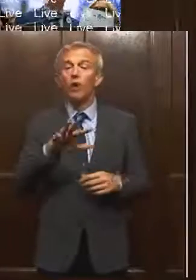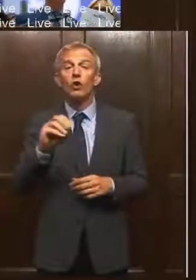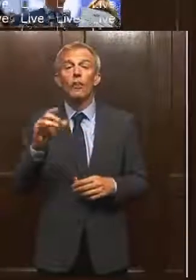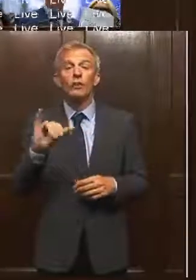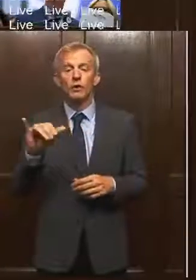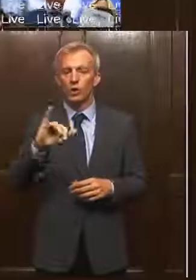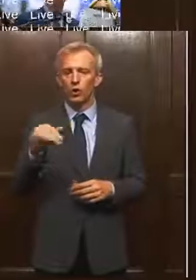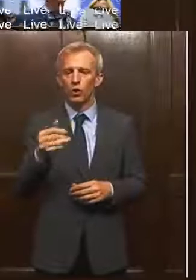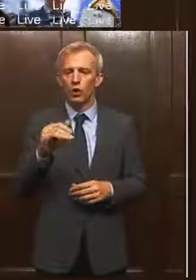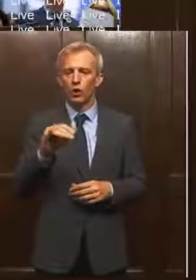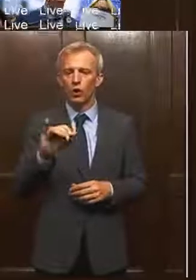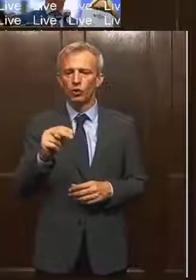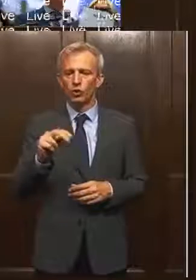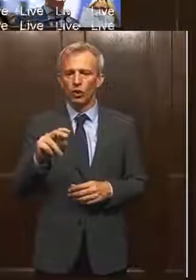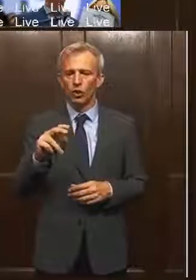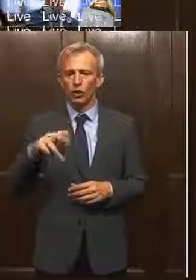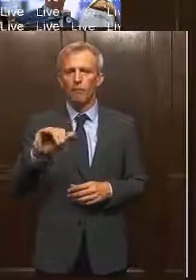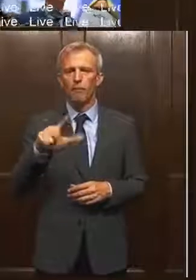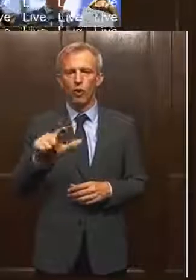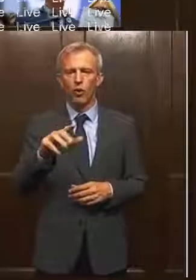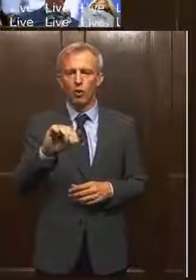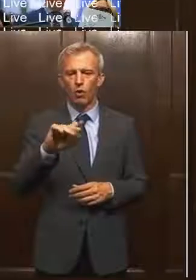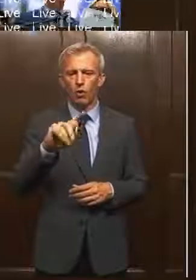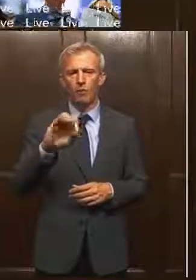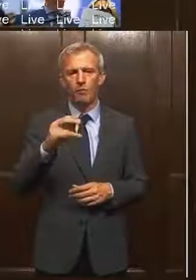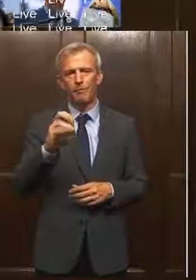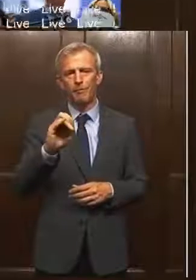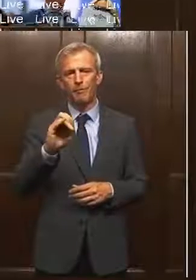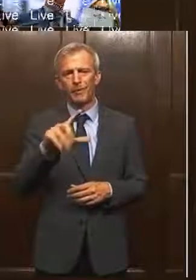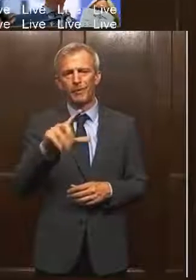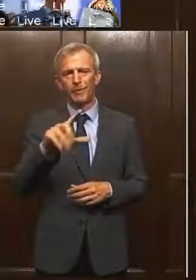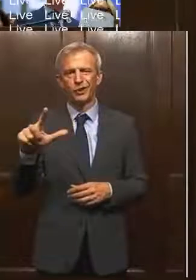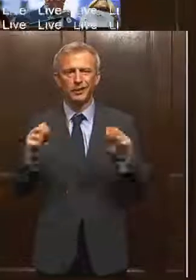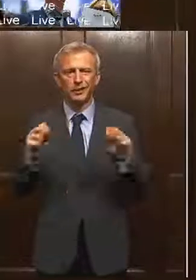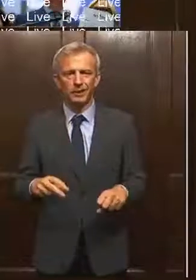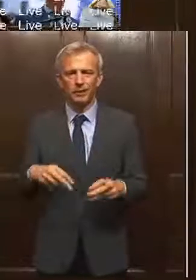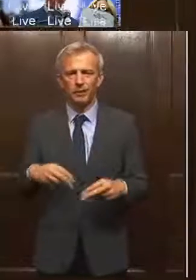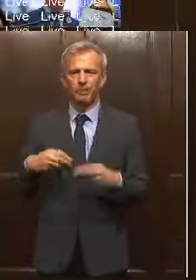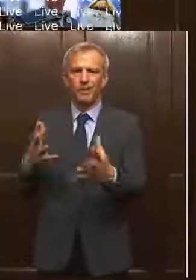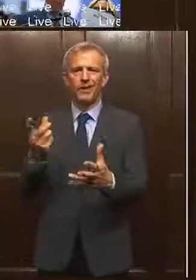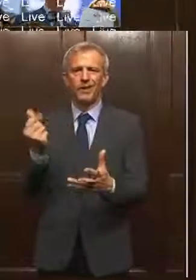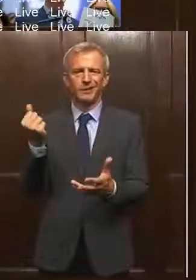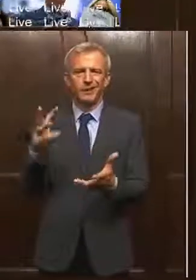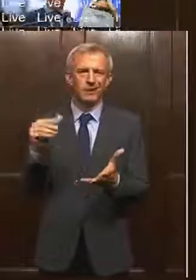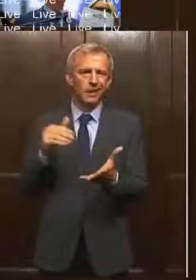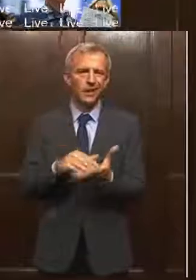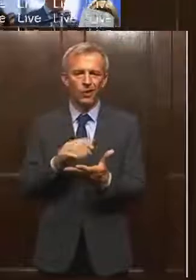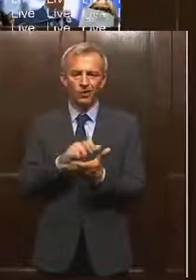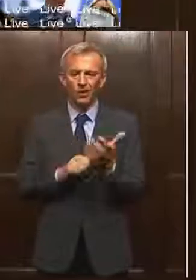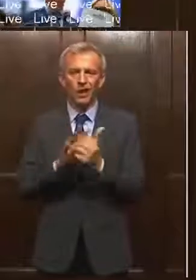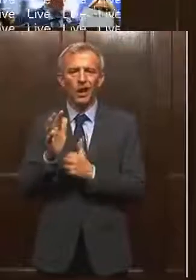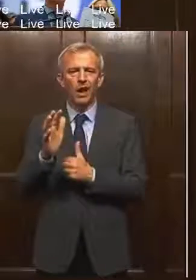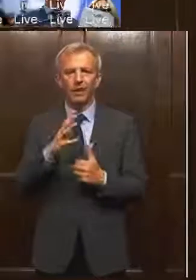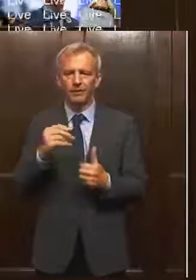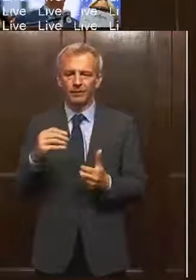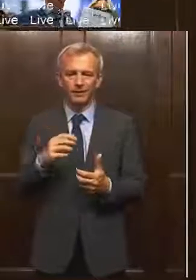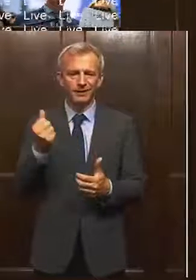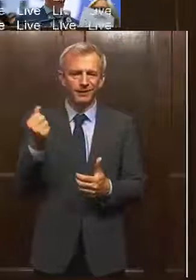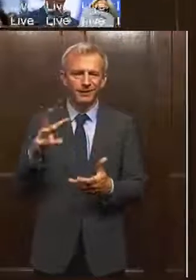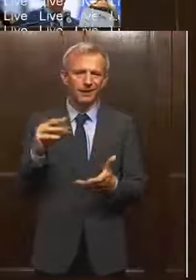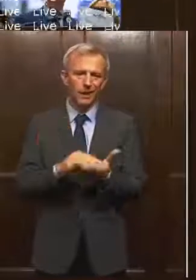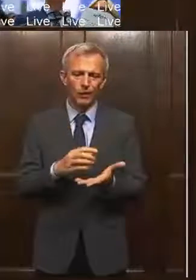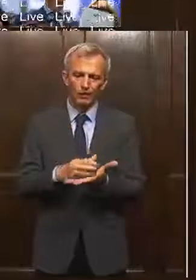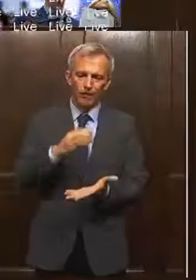Paul Mitchell Systems, which provided 16,000 gloves and 16,000 bottles of hand sanitizer to help us